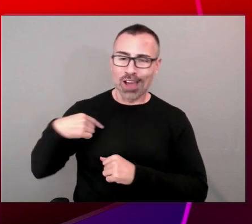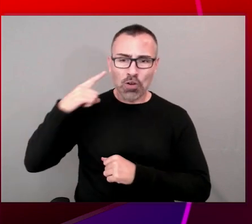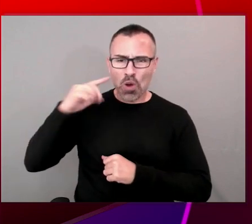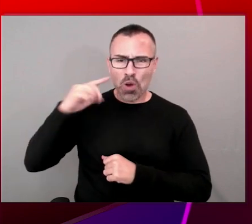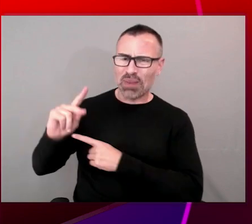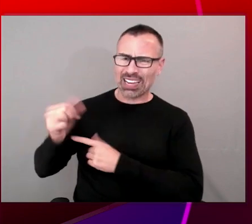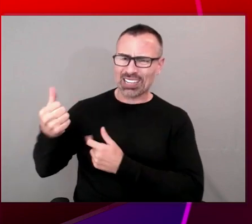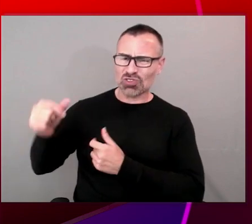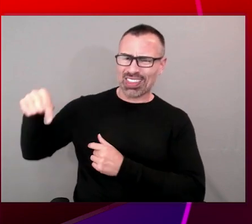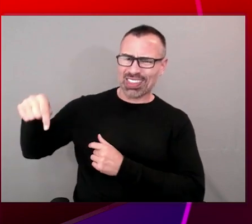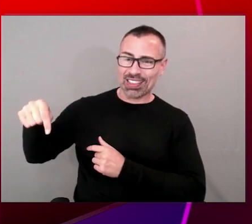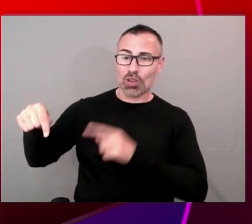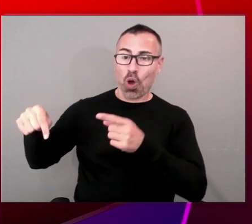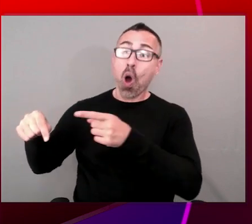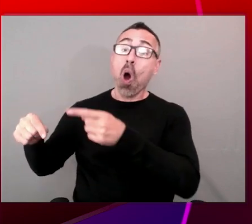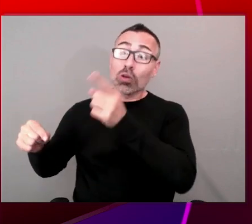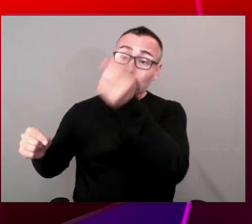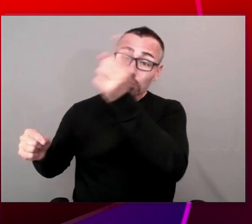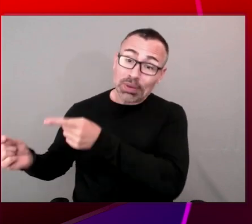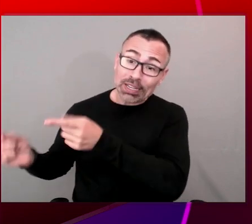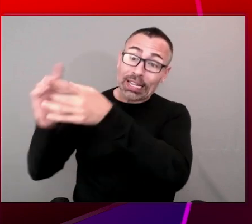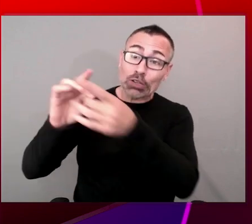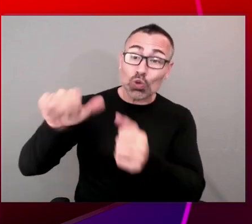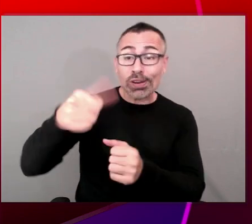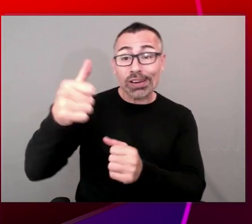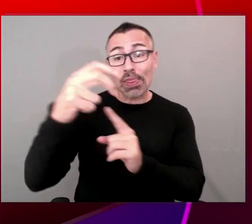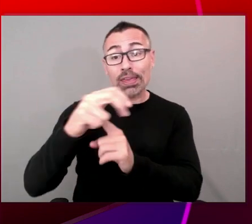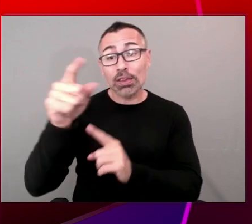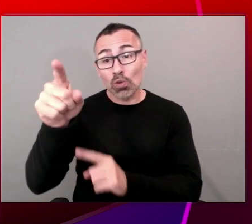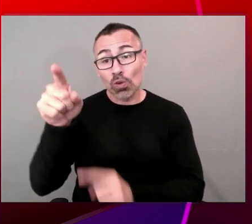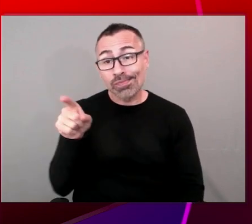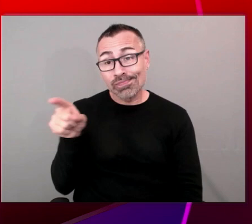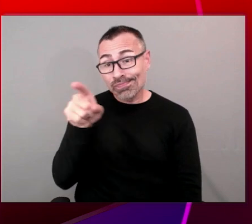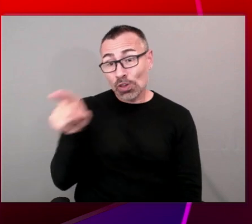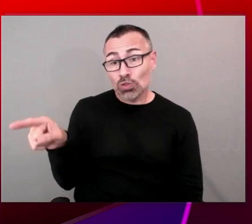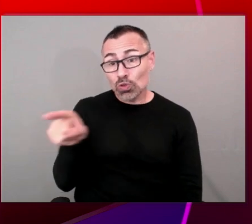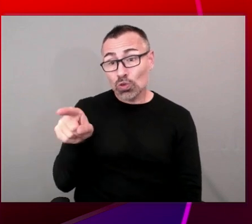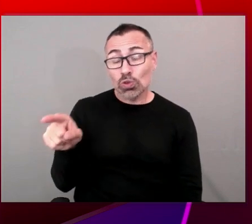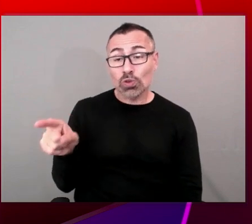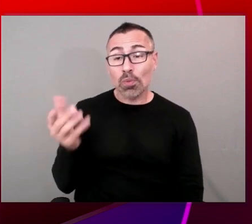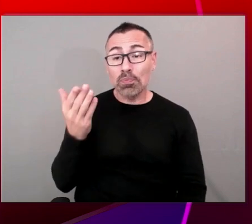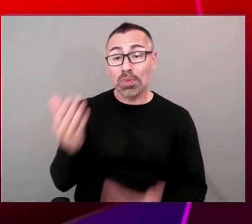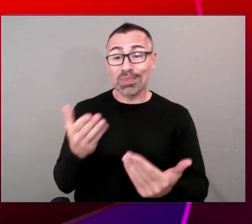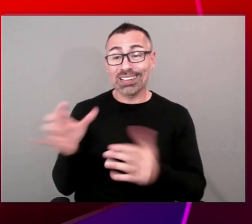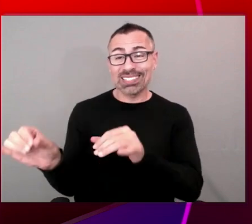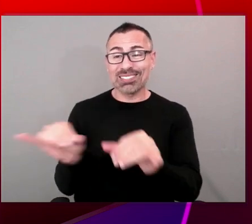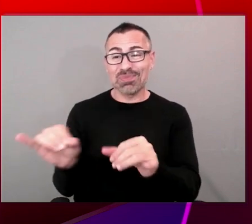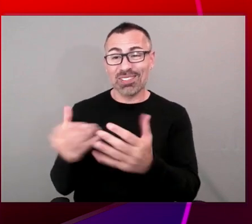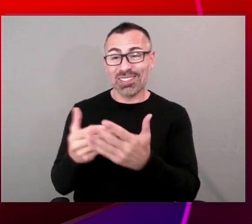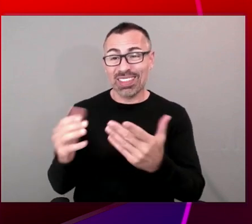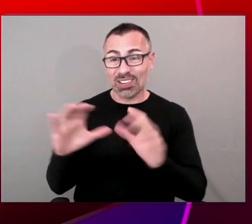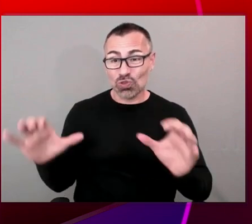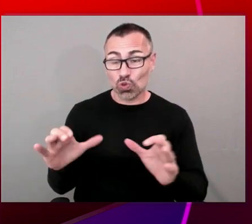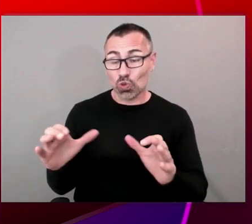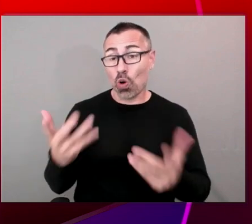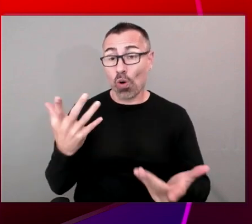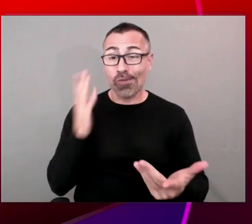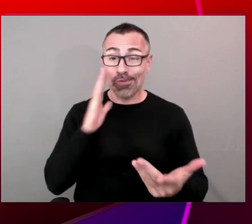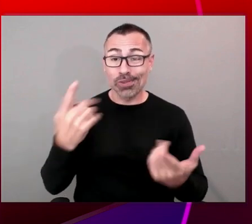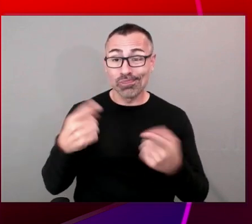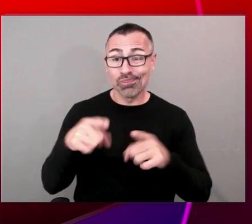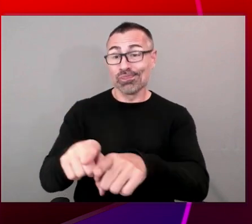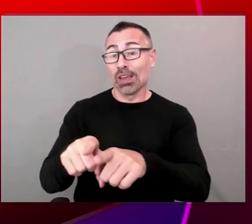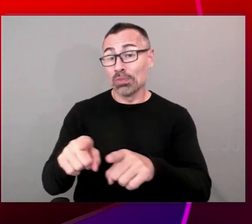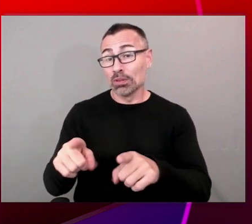thing. Let me connect you with another hero, because maybe you are doing something similar or complementary and can help each